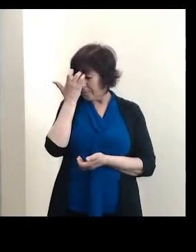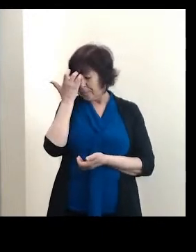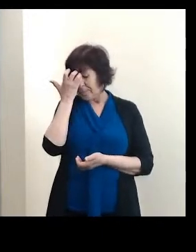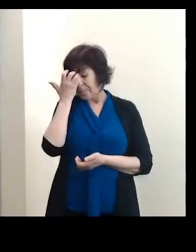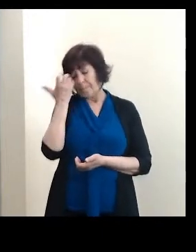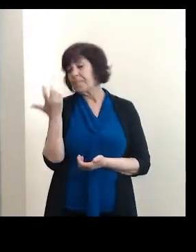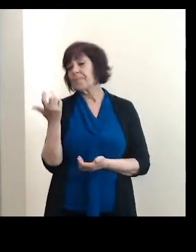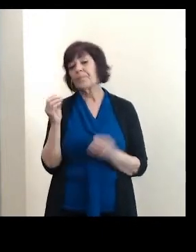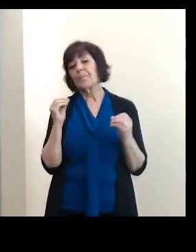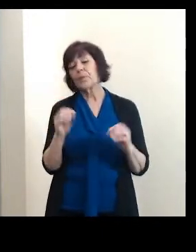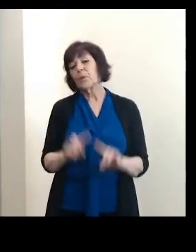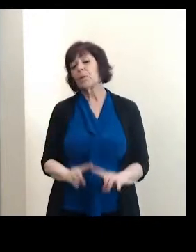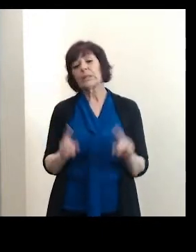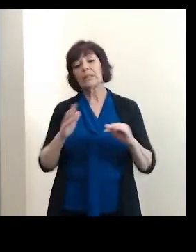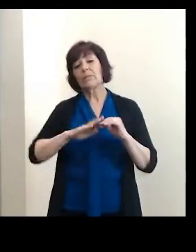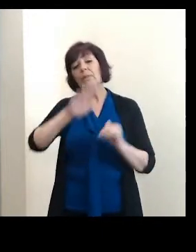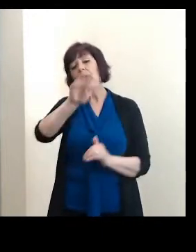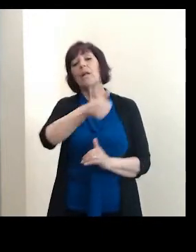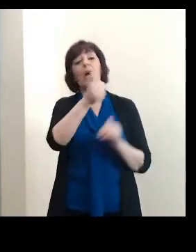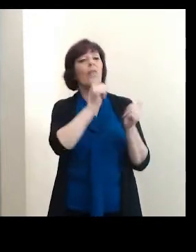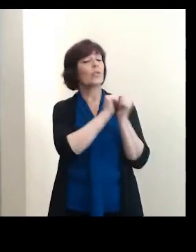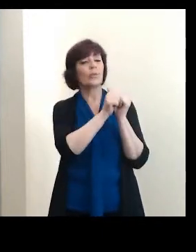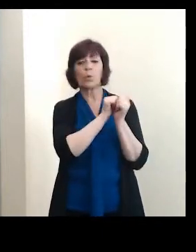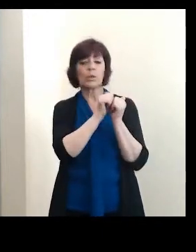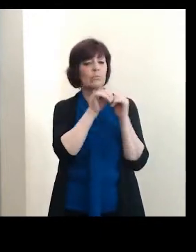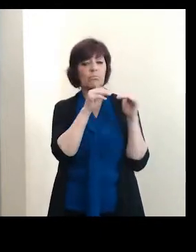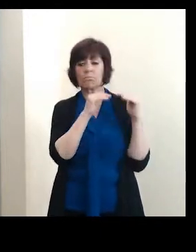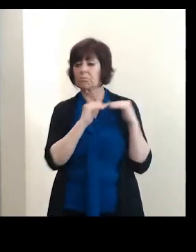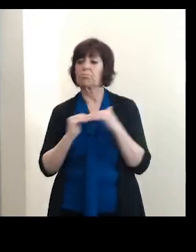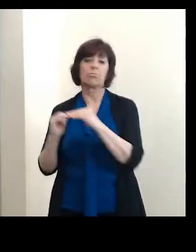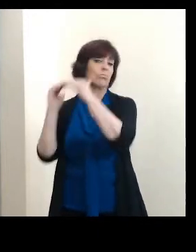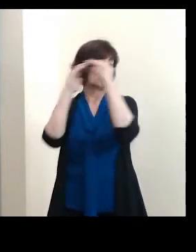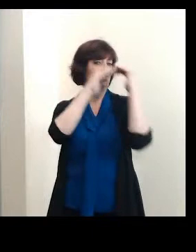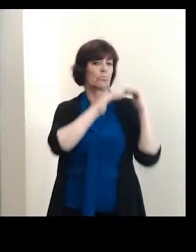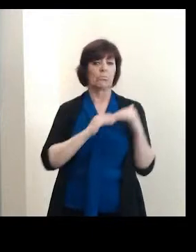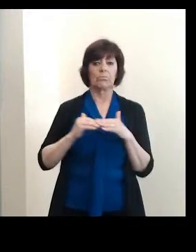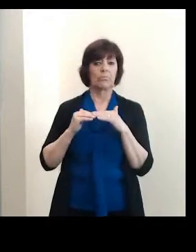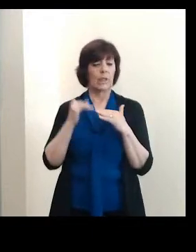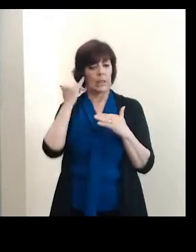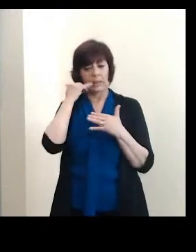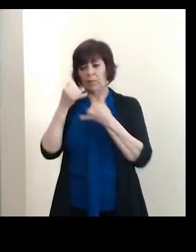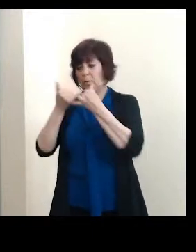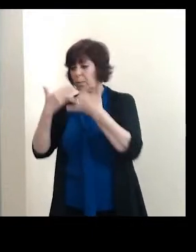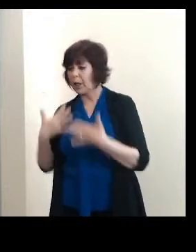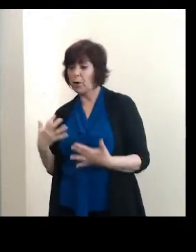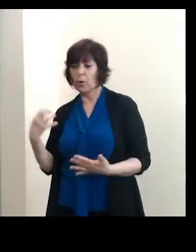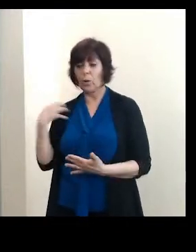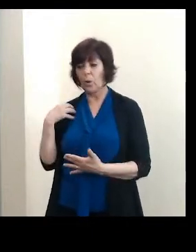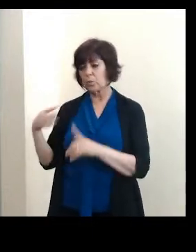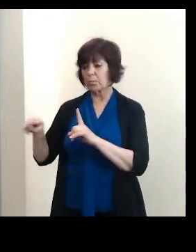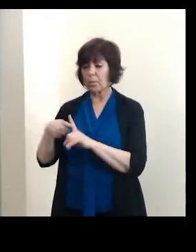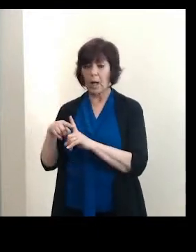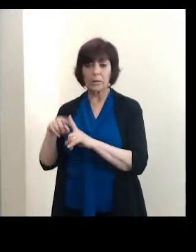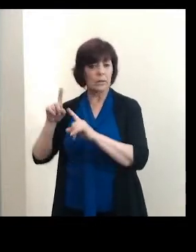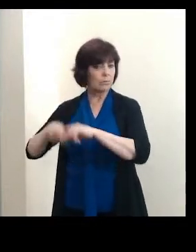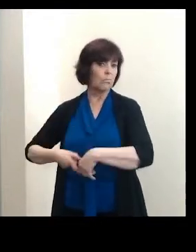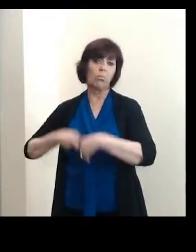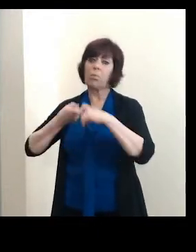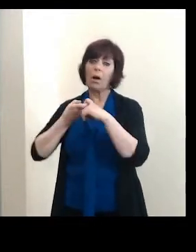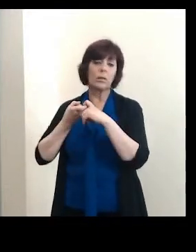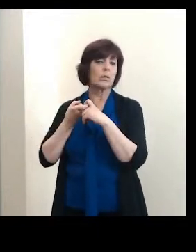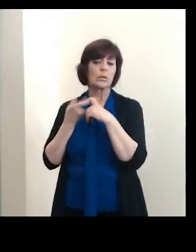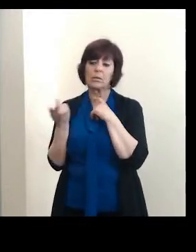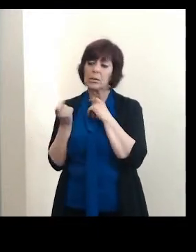no different than other sports. We treat them the same. If a player or coach tests positive, then they are going on